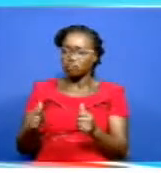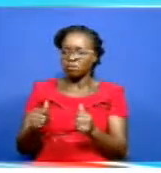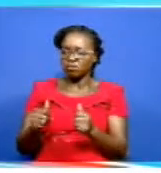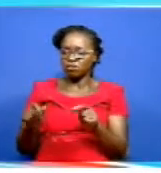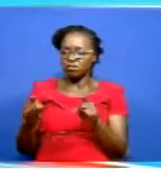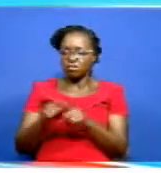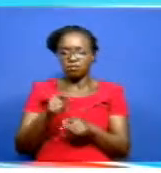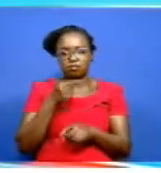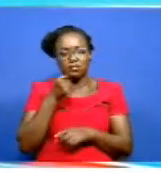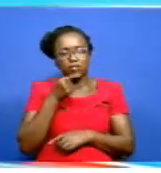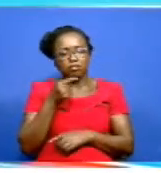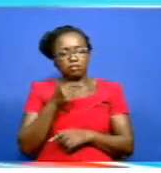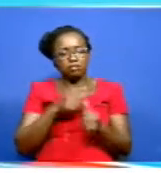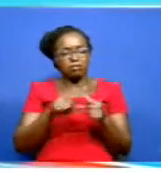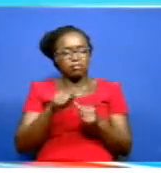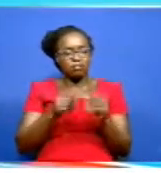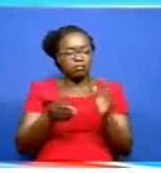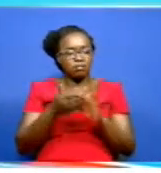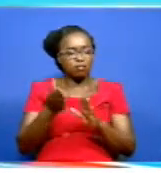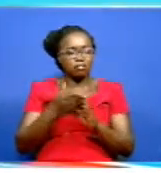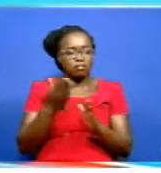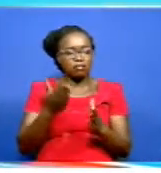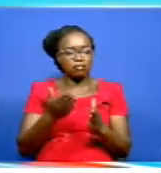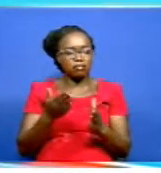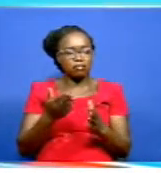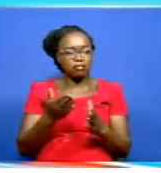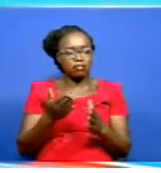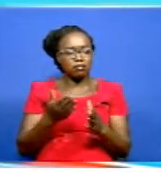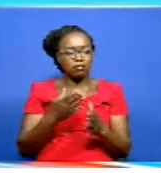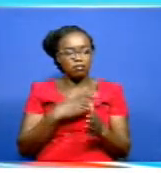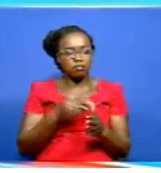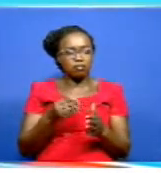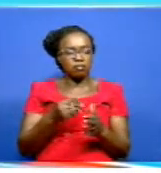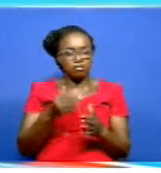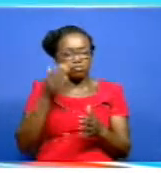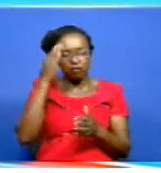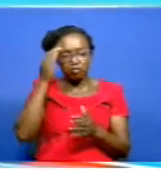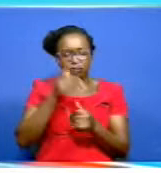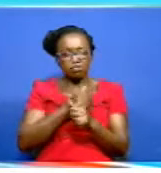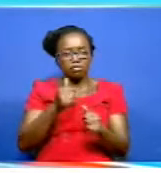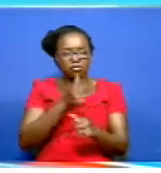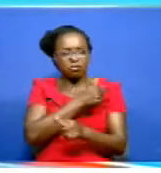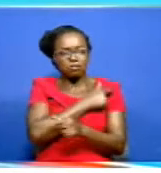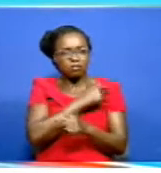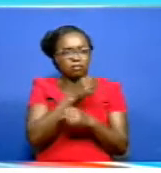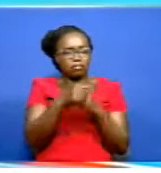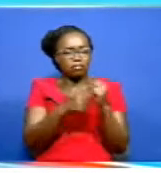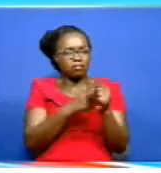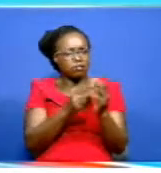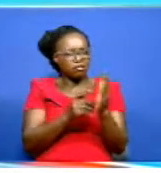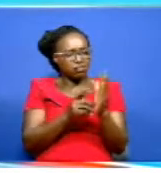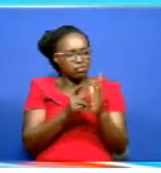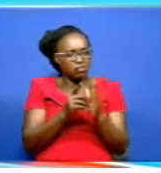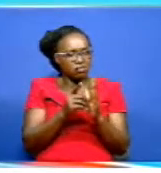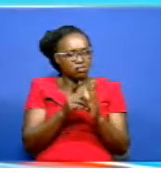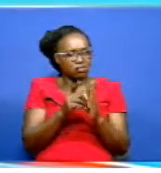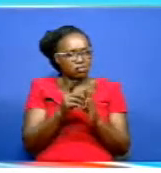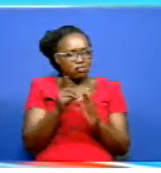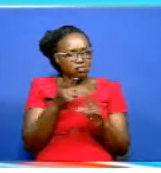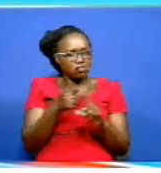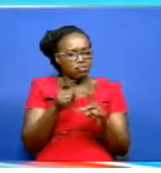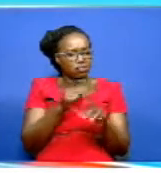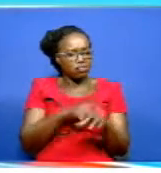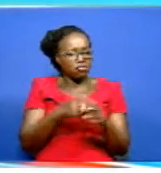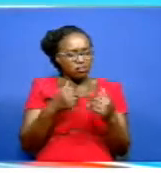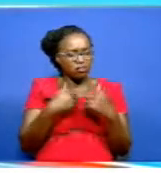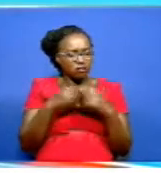you've mentioned about emergency, and we know very well vaccines take years to develop, but we do not have that time.